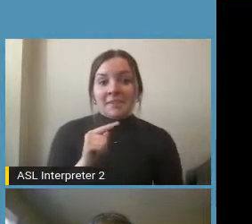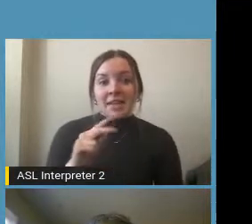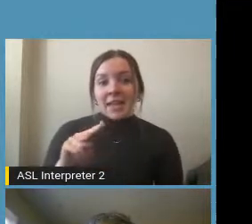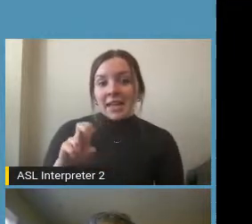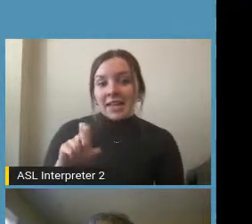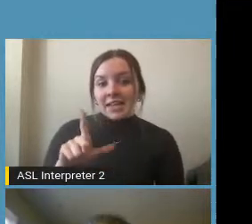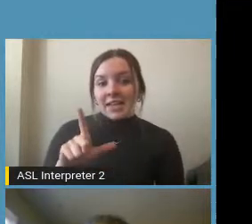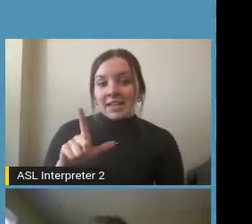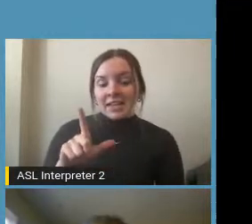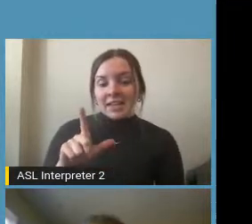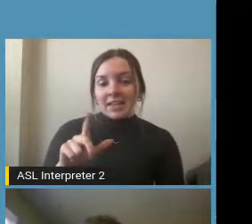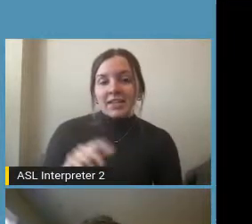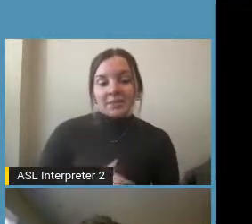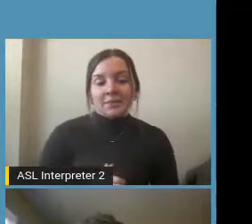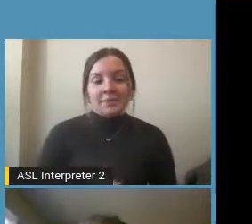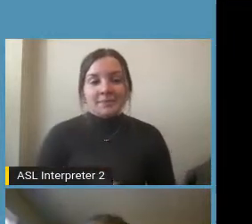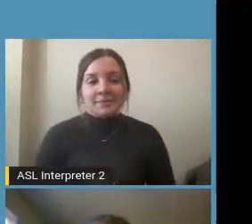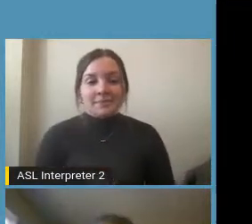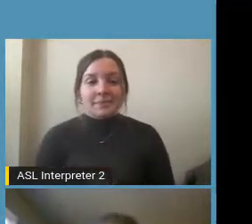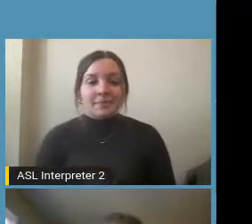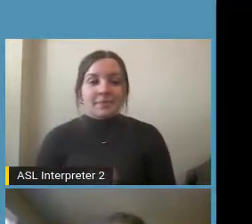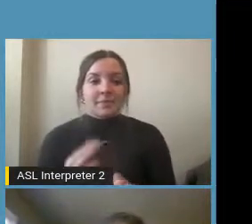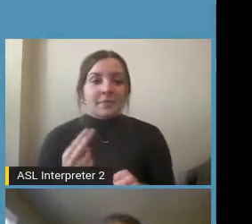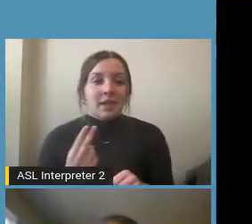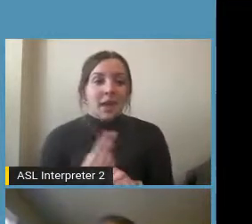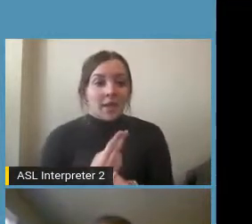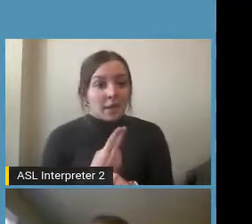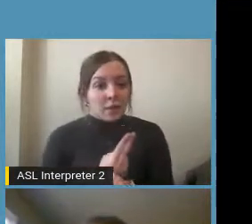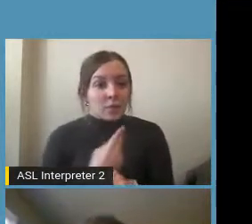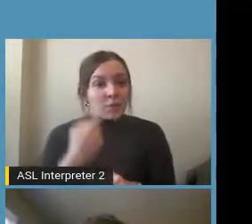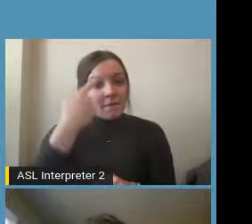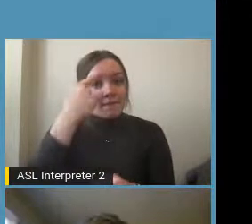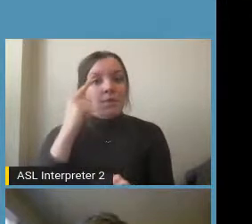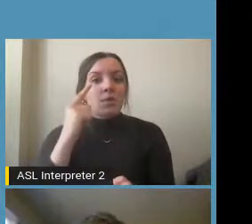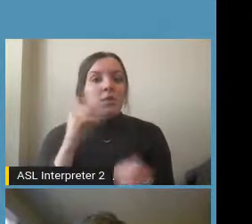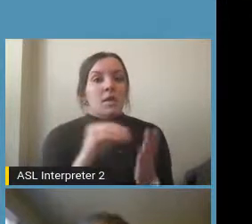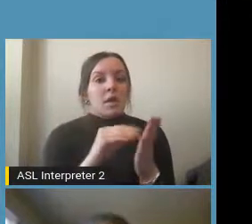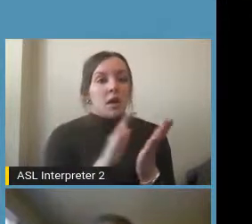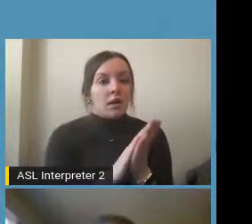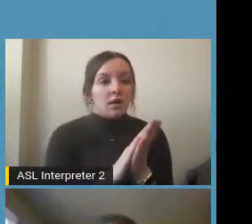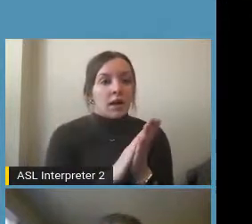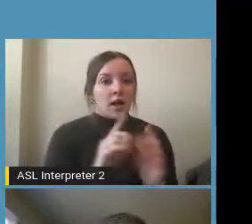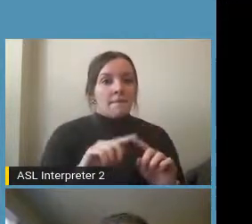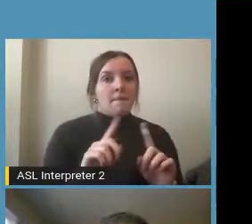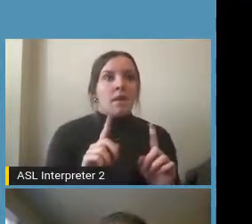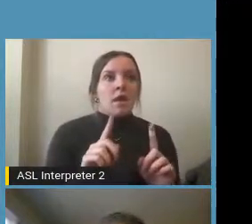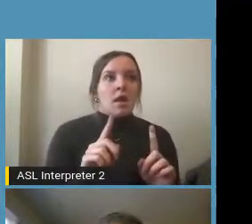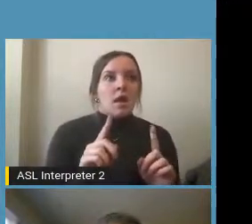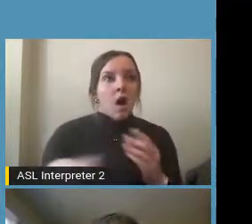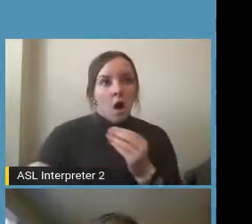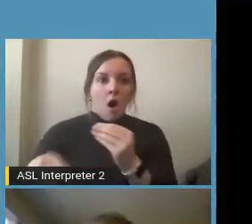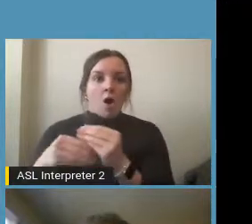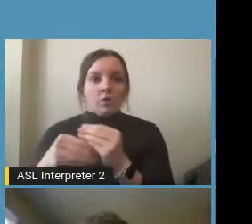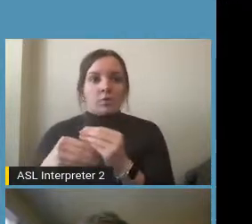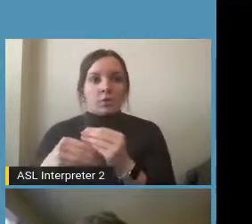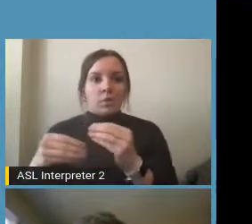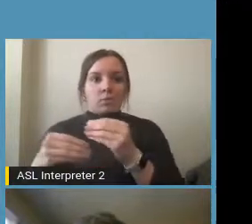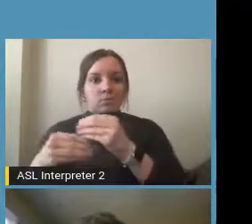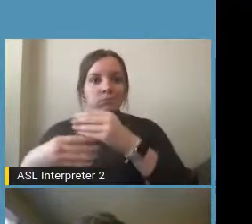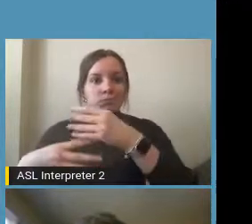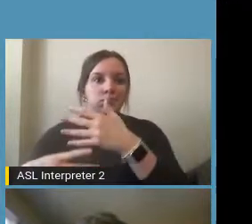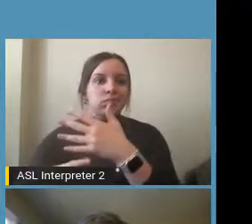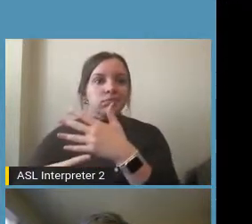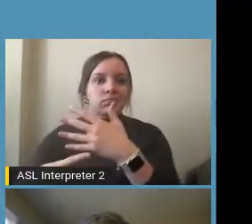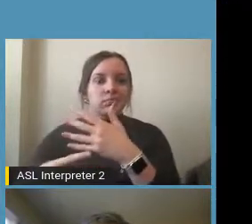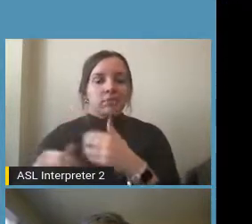digital archive, but then used for conservation, for exhibition planning, to make an AR app, to make physical